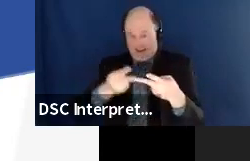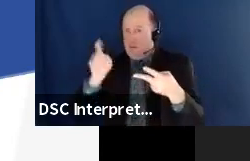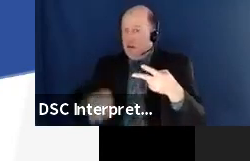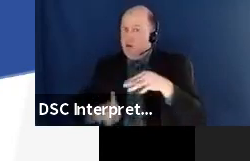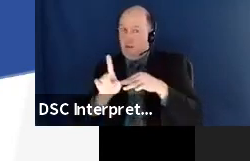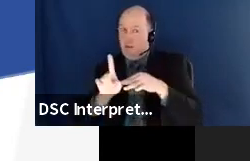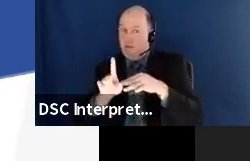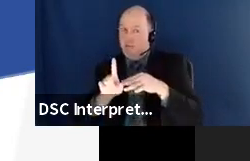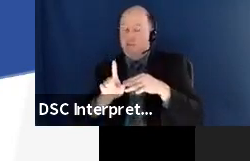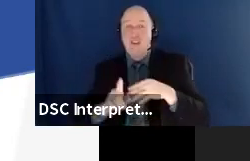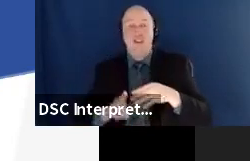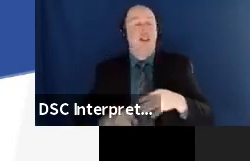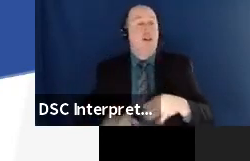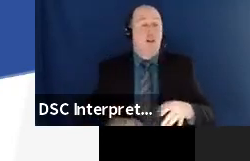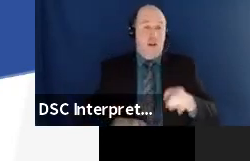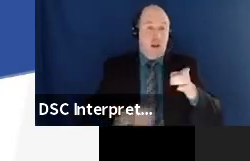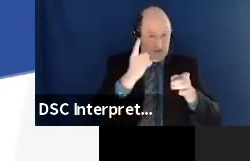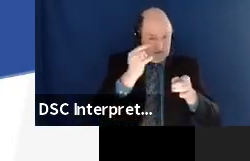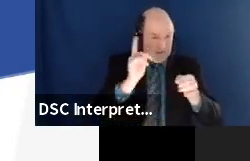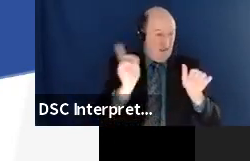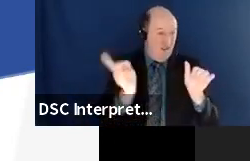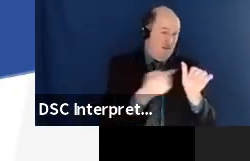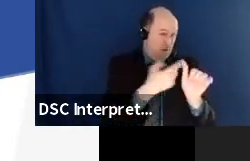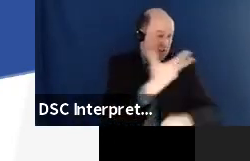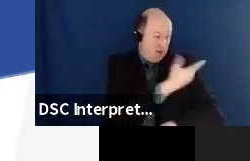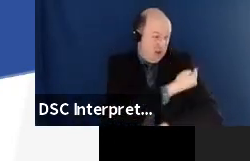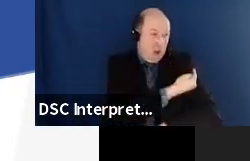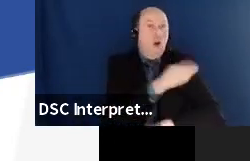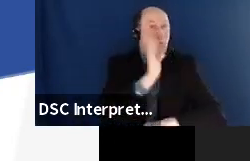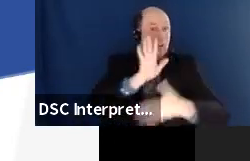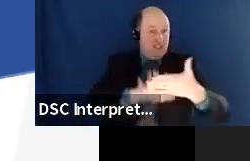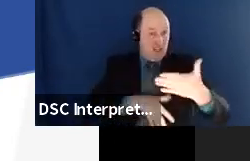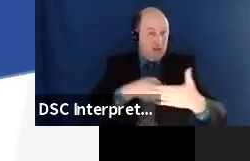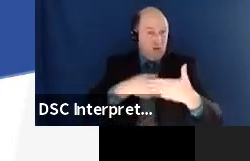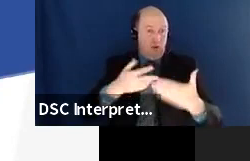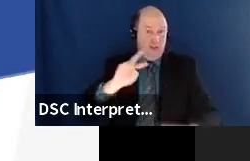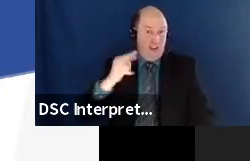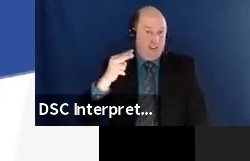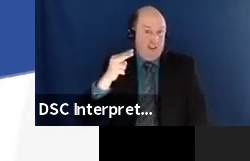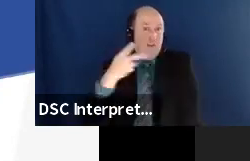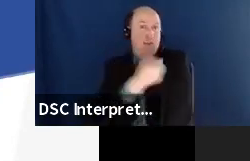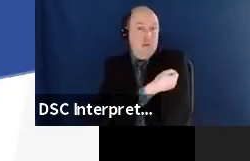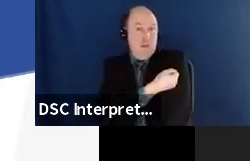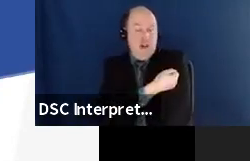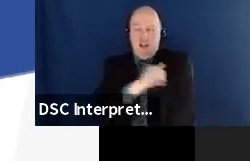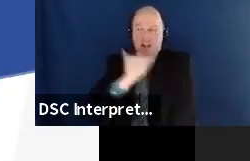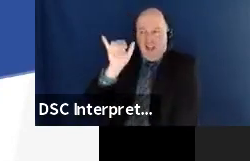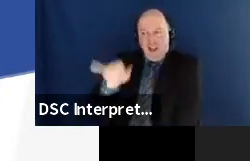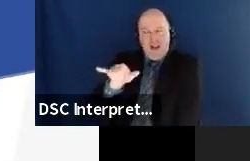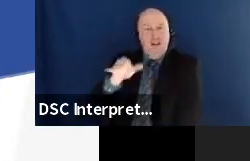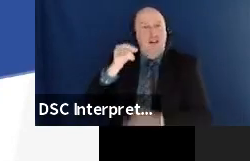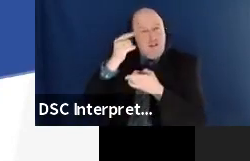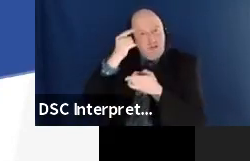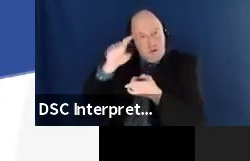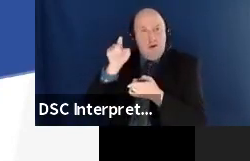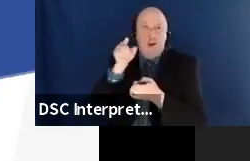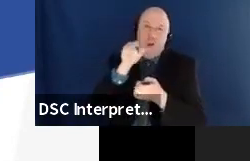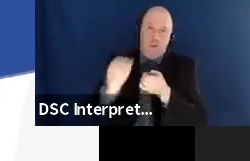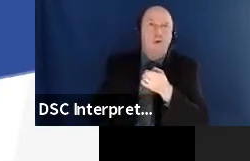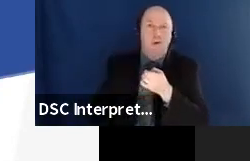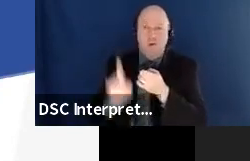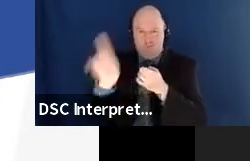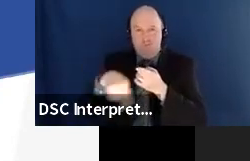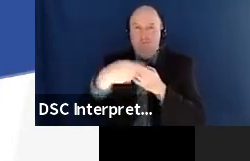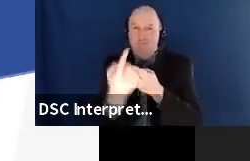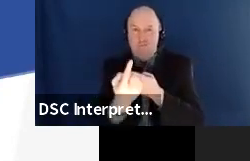A second dose appointment will be scheduled when you're receiving your first shot. Your second dose is earmarked for you and you alone. So you need to